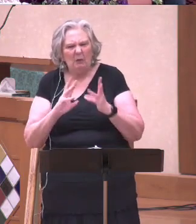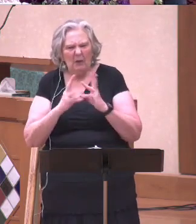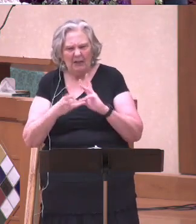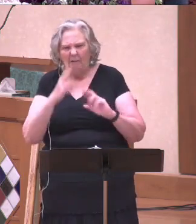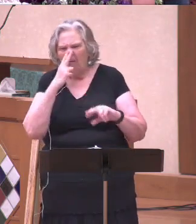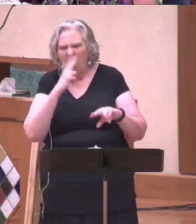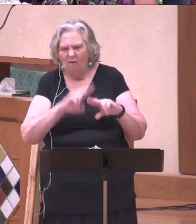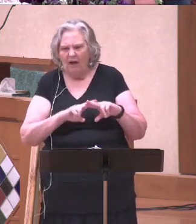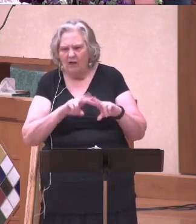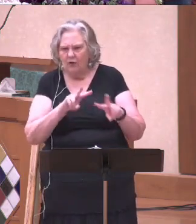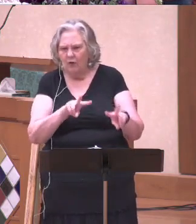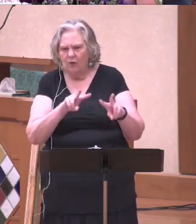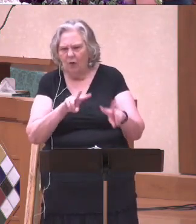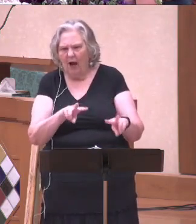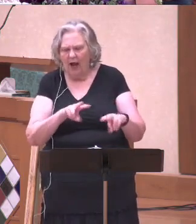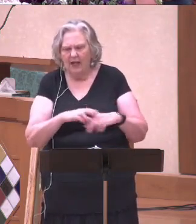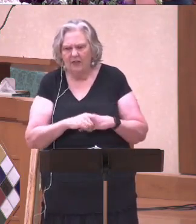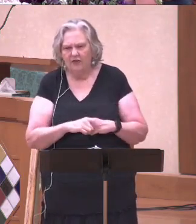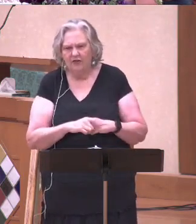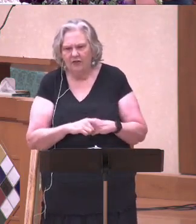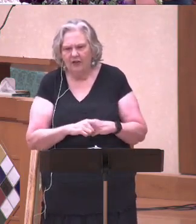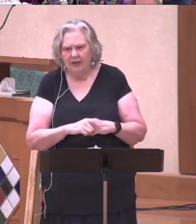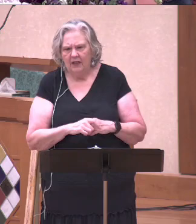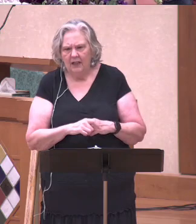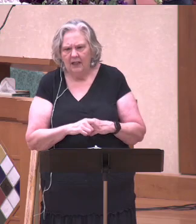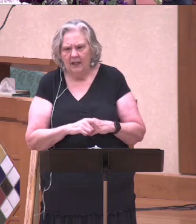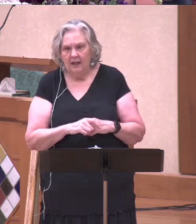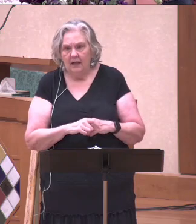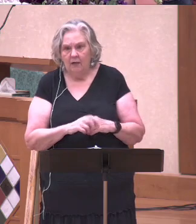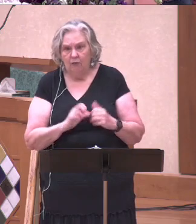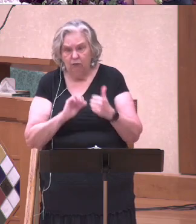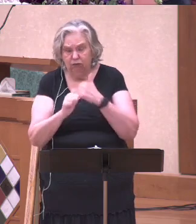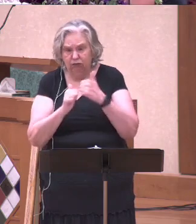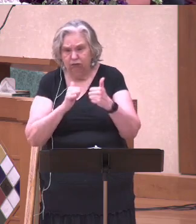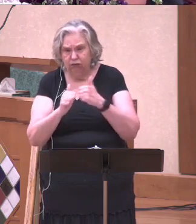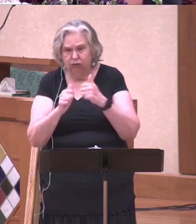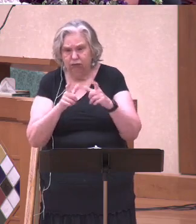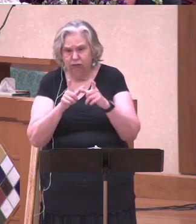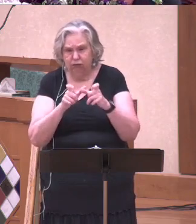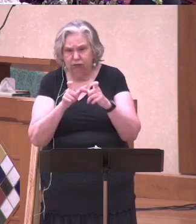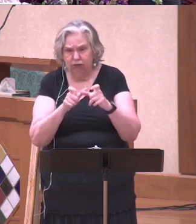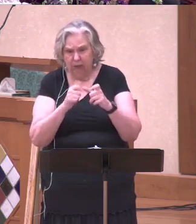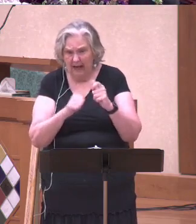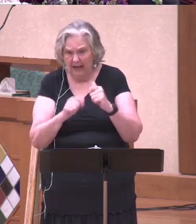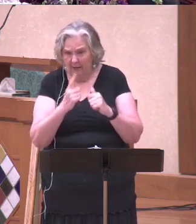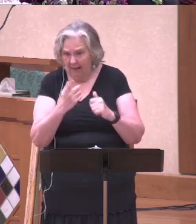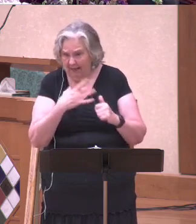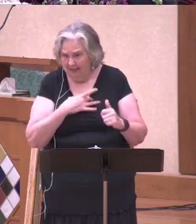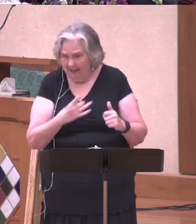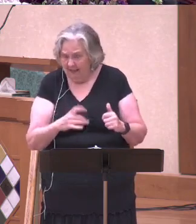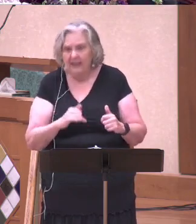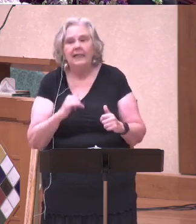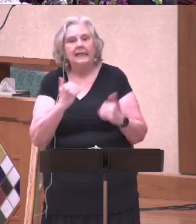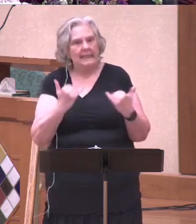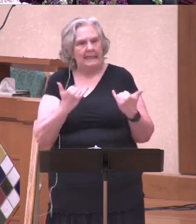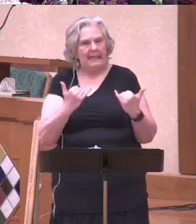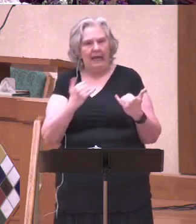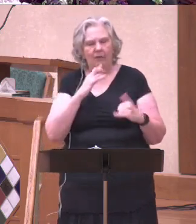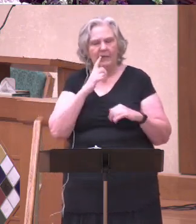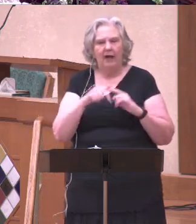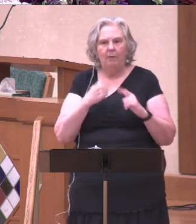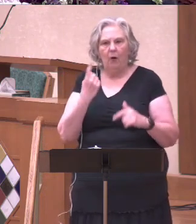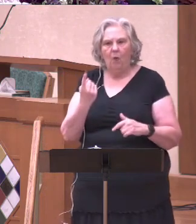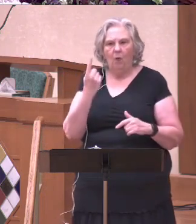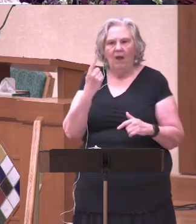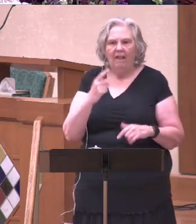watch. Any of you like the track and field events? Some of those? Well, today we're going to talk about one of those, which